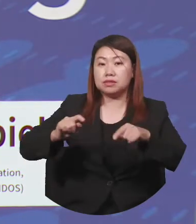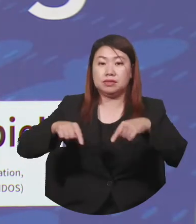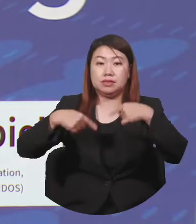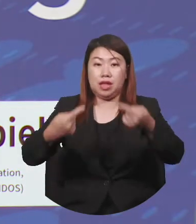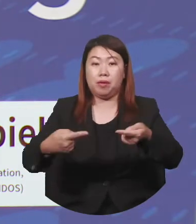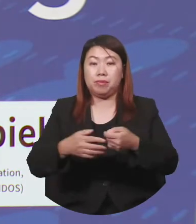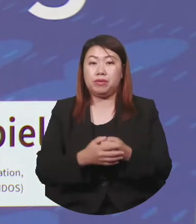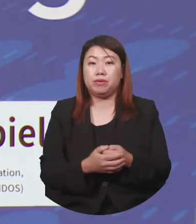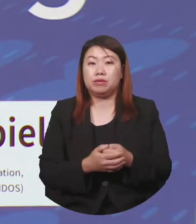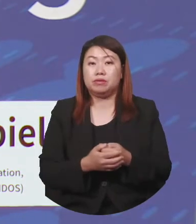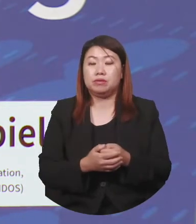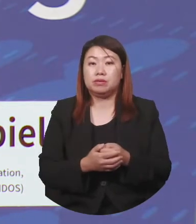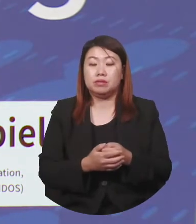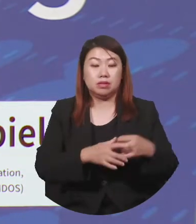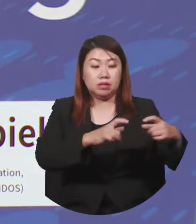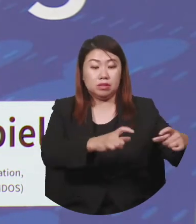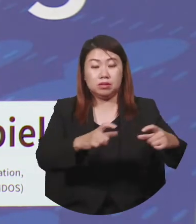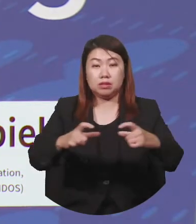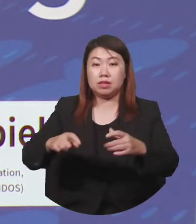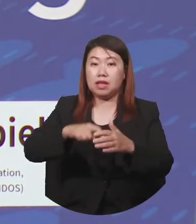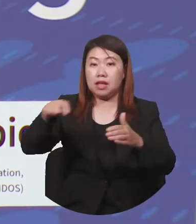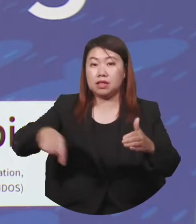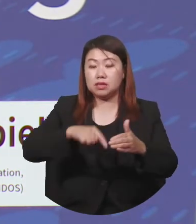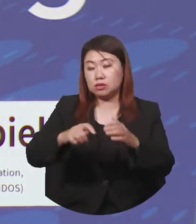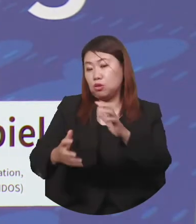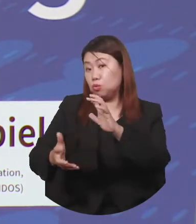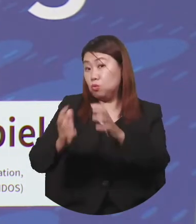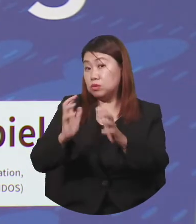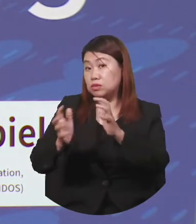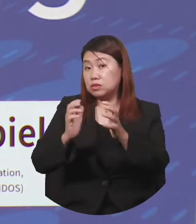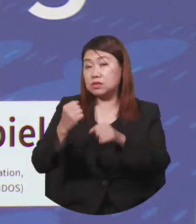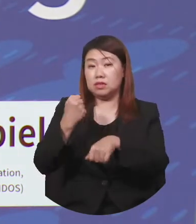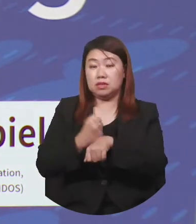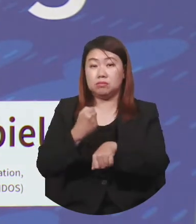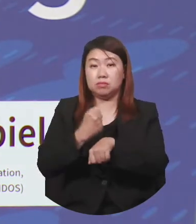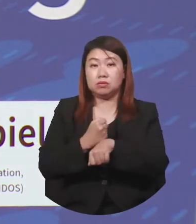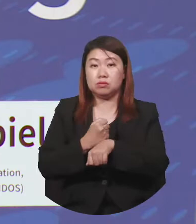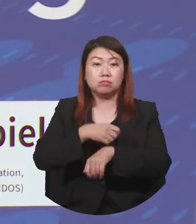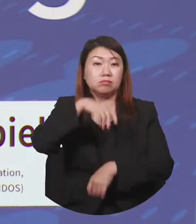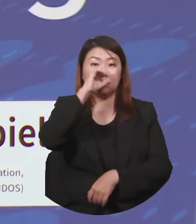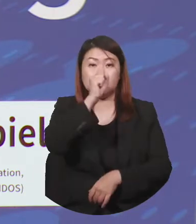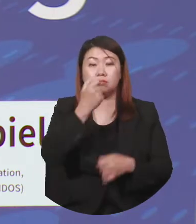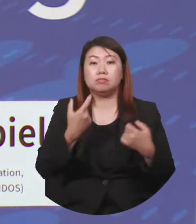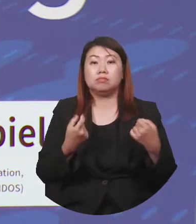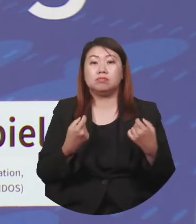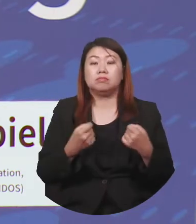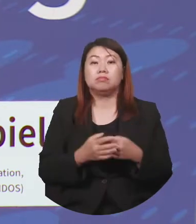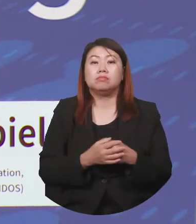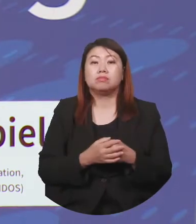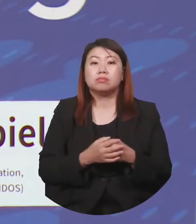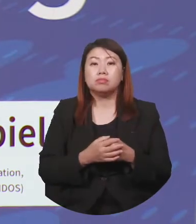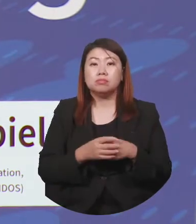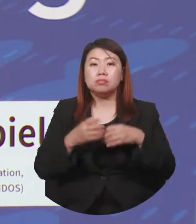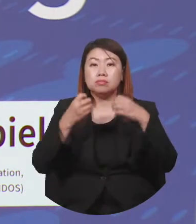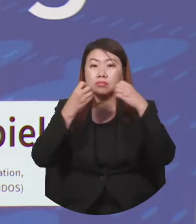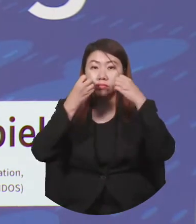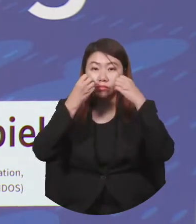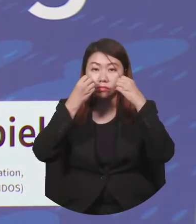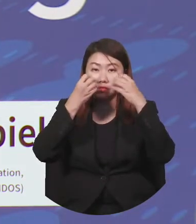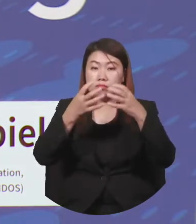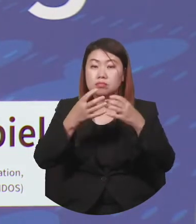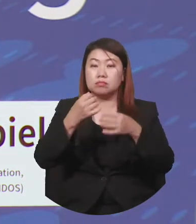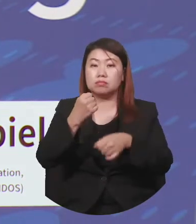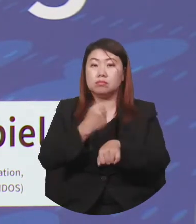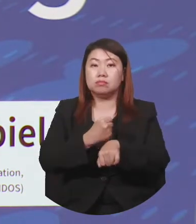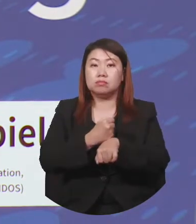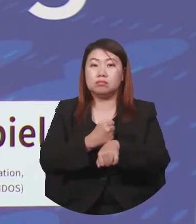be really just to test the water and to try out in how far you can achieve something together. Thank